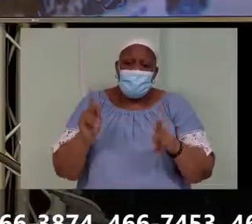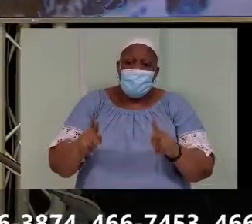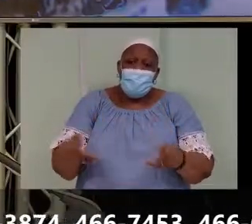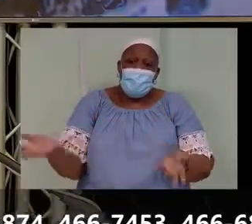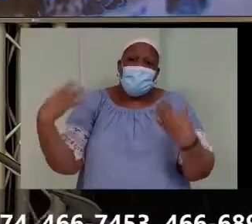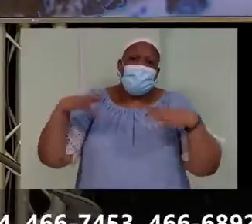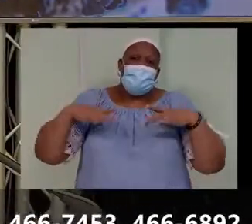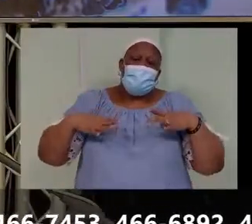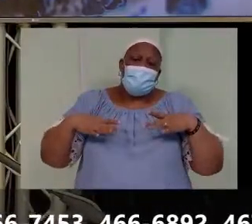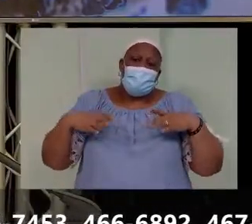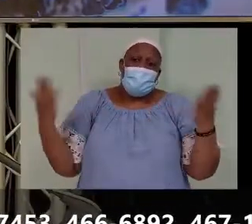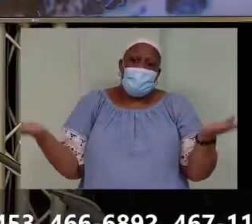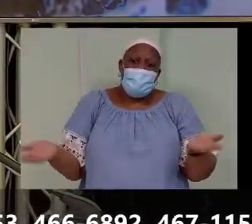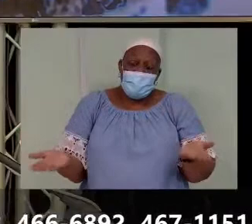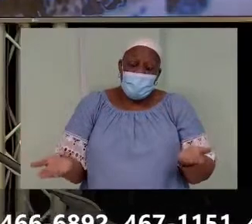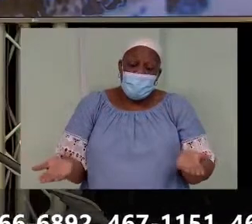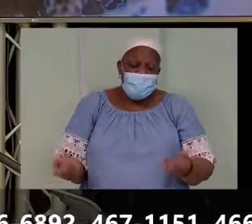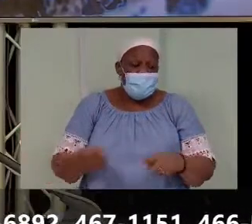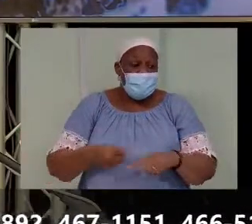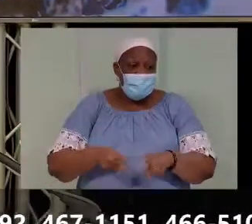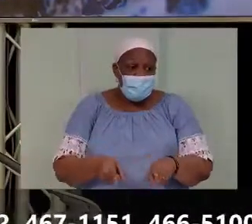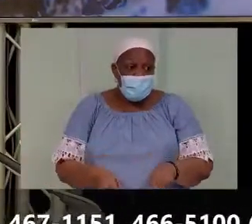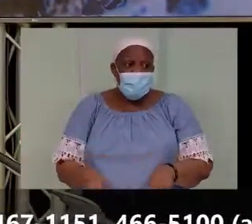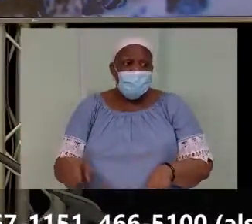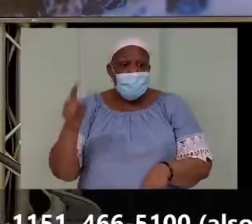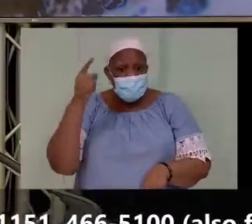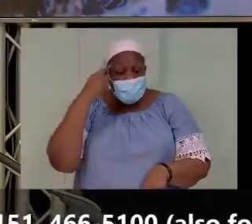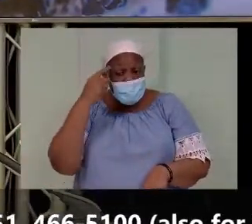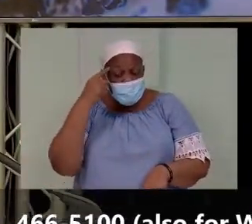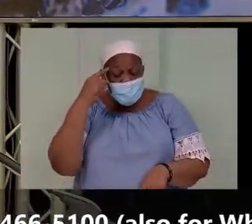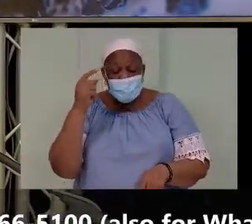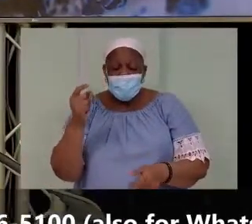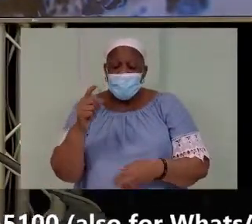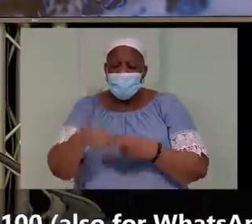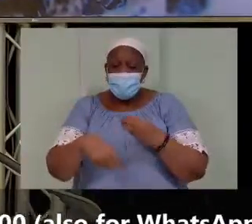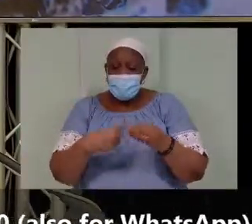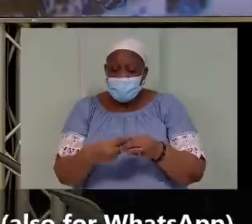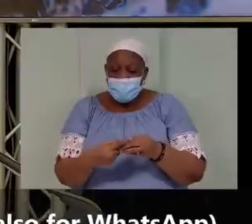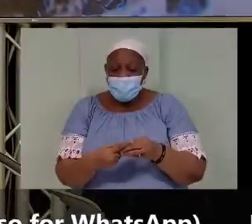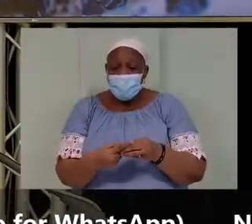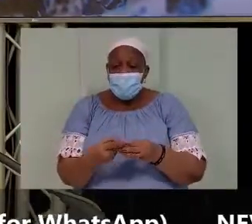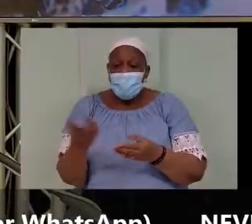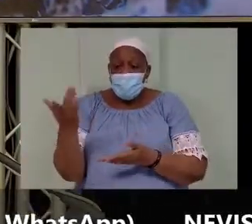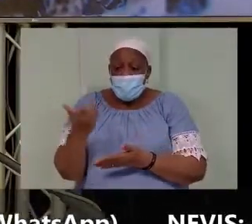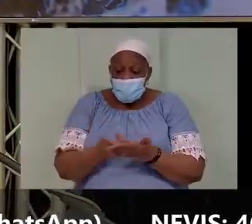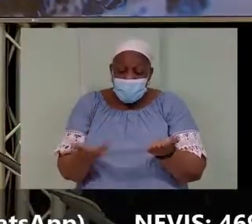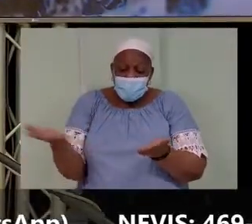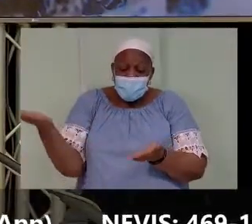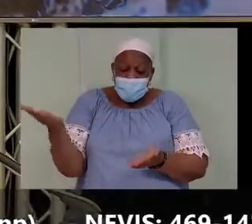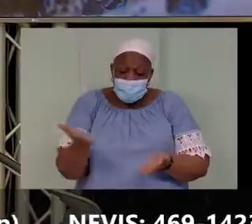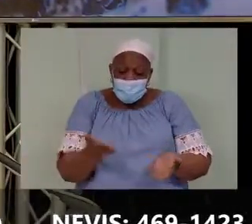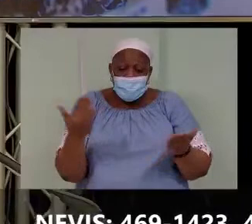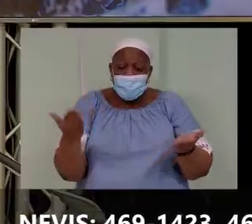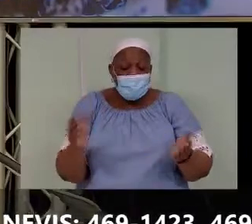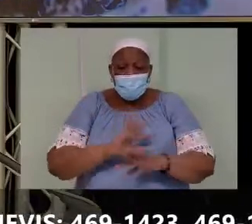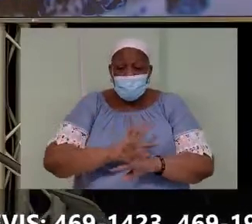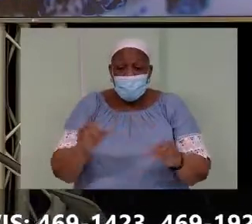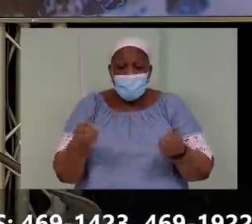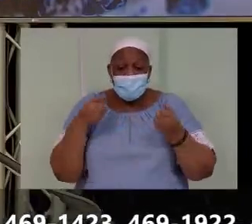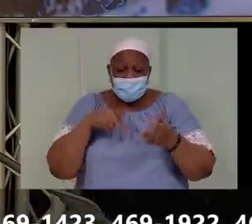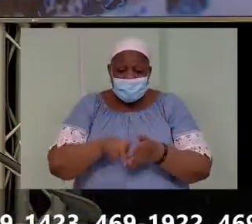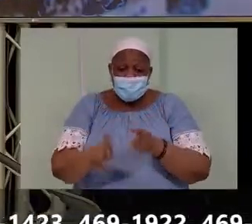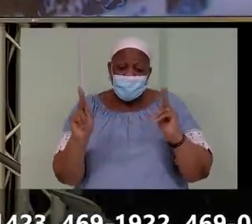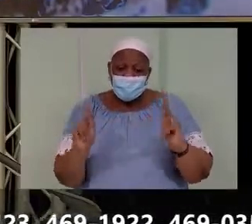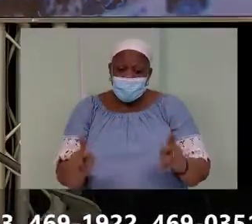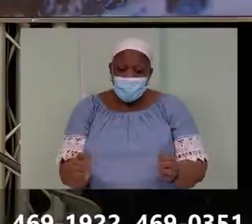activity, but we need to make sure that at the end of this pandemic, if we get straight, people here are alive and well. And we cannot sacrifice